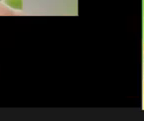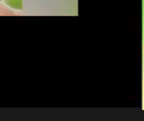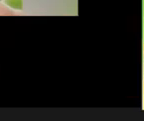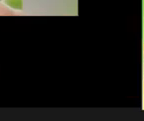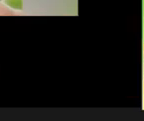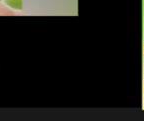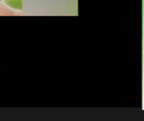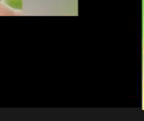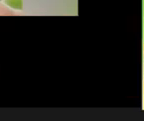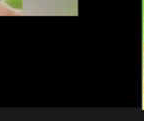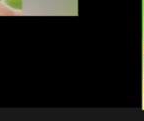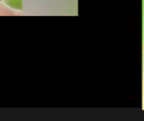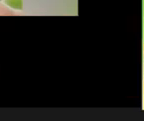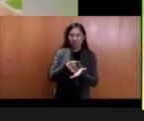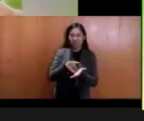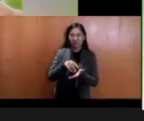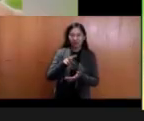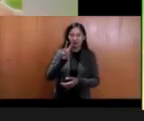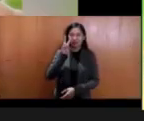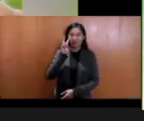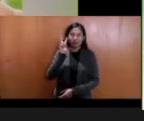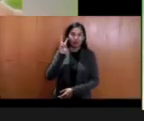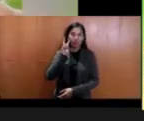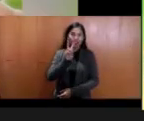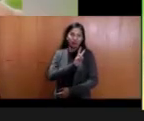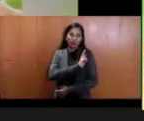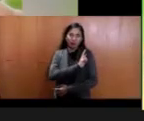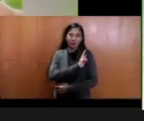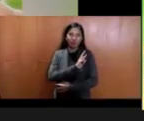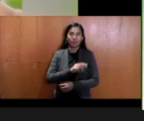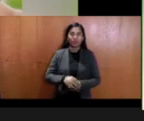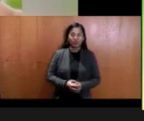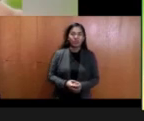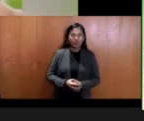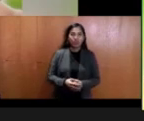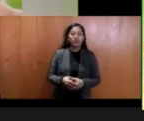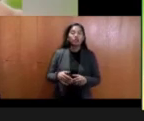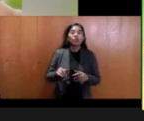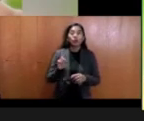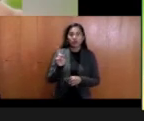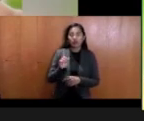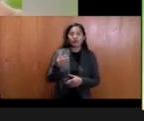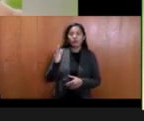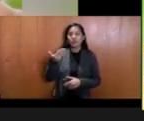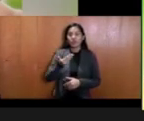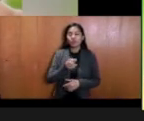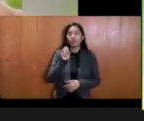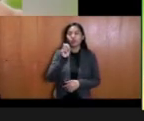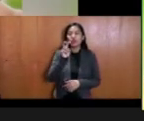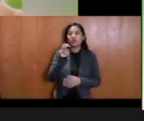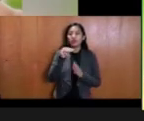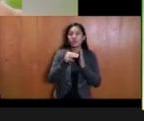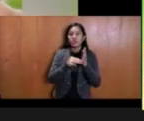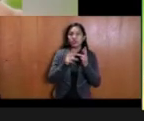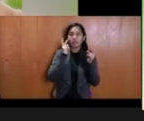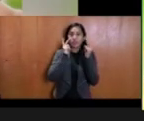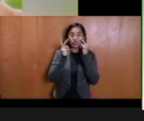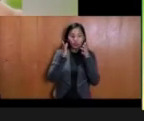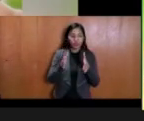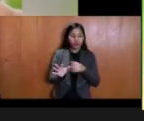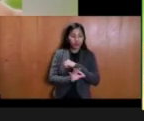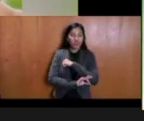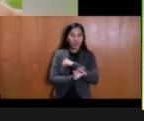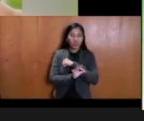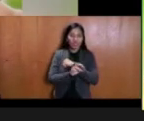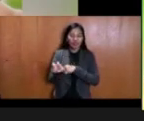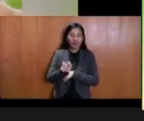Vietnam is just about to welcome 12 million visitors this year. And we're